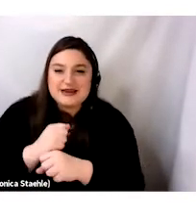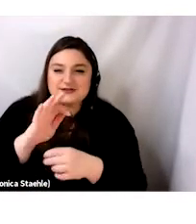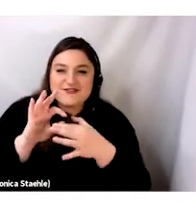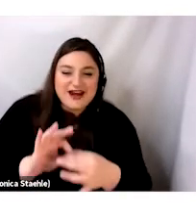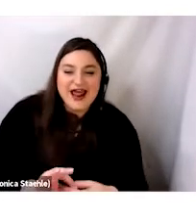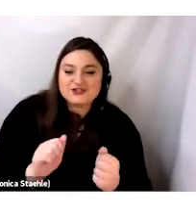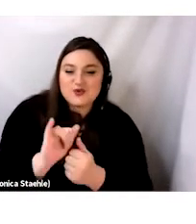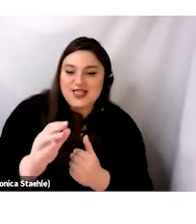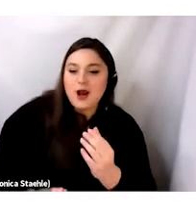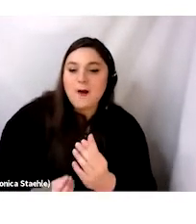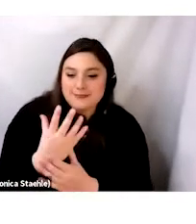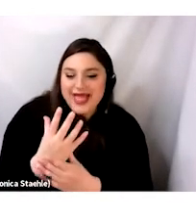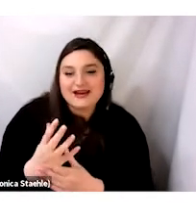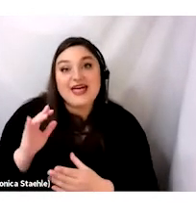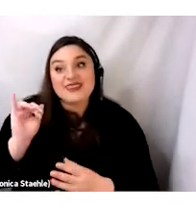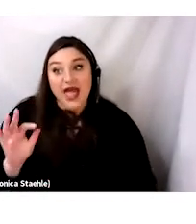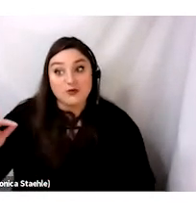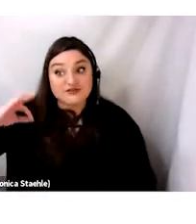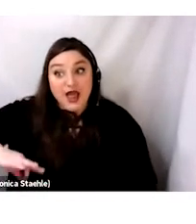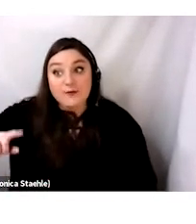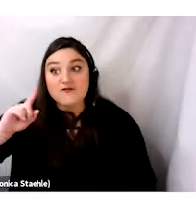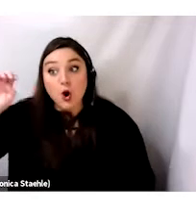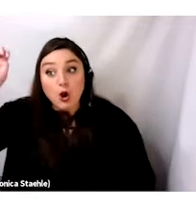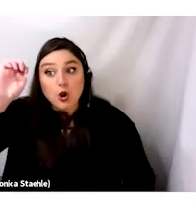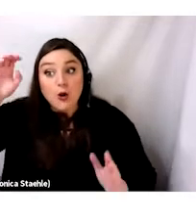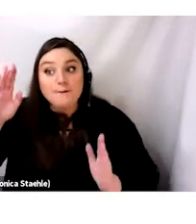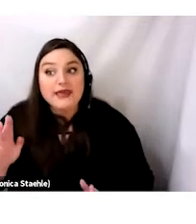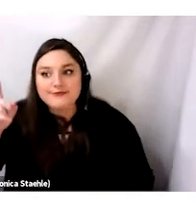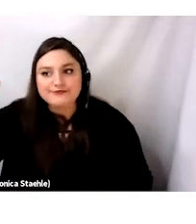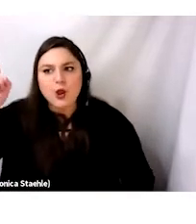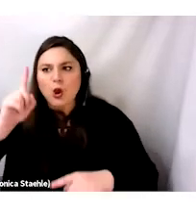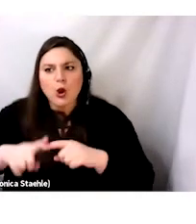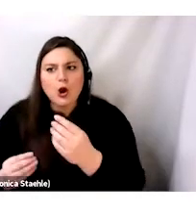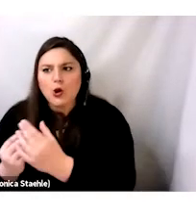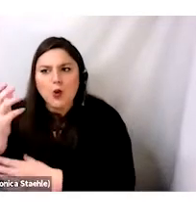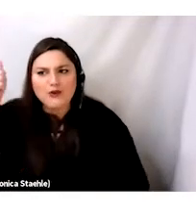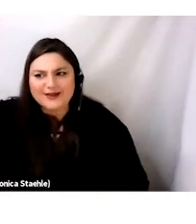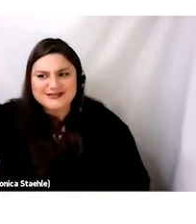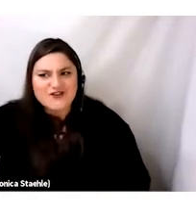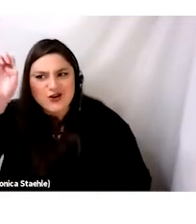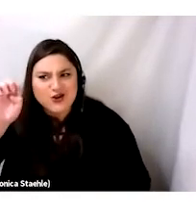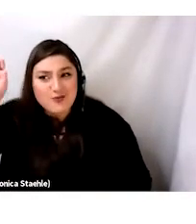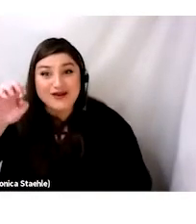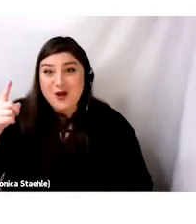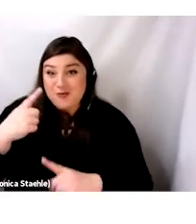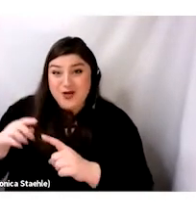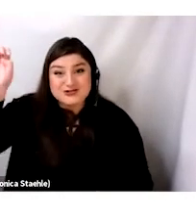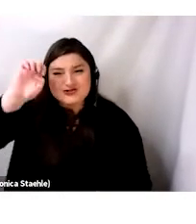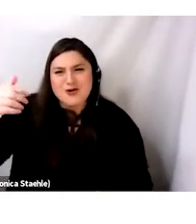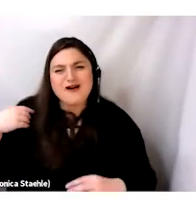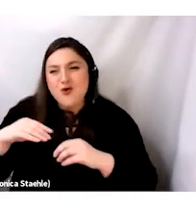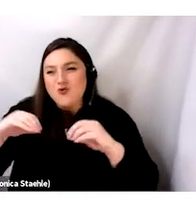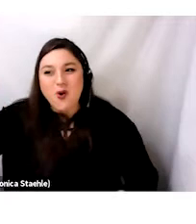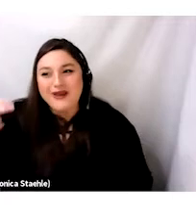to Europeans who didn't live in a geography that could even support the cotton plant and had no history or legacy of working with the